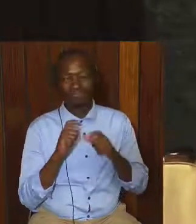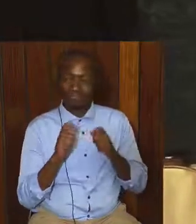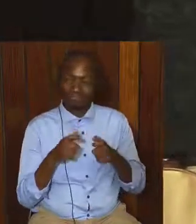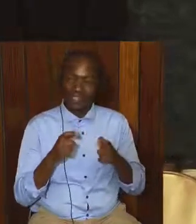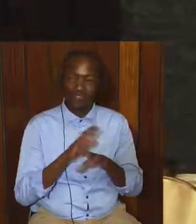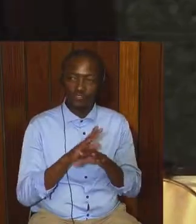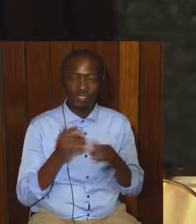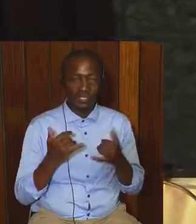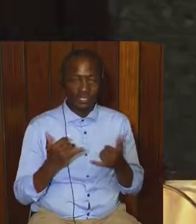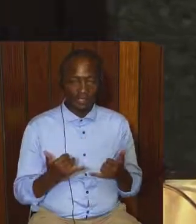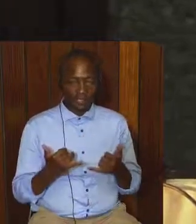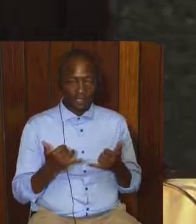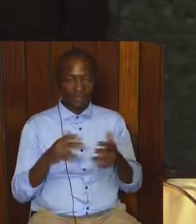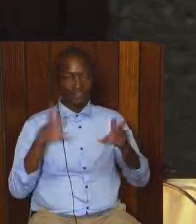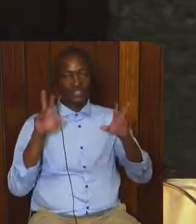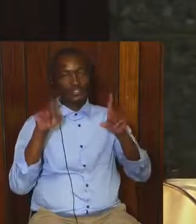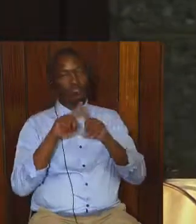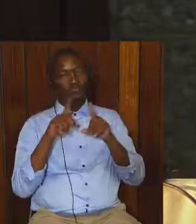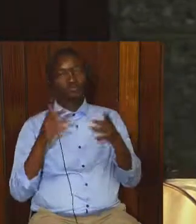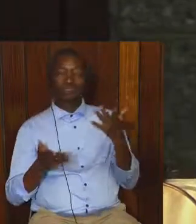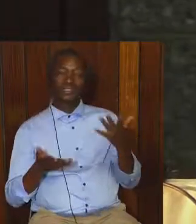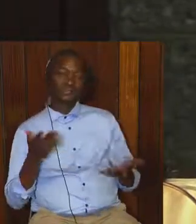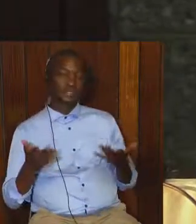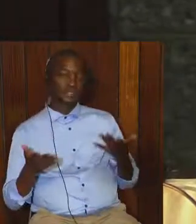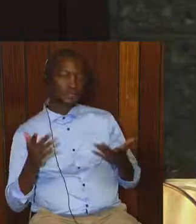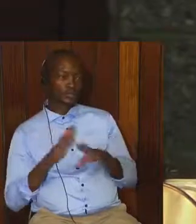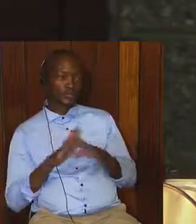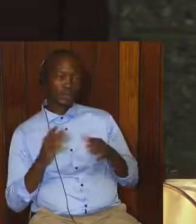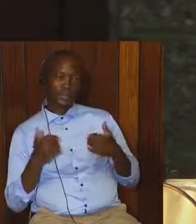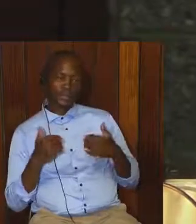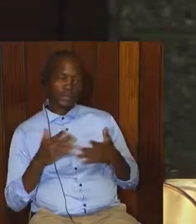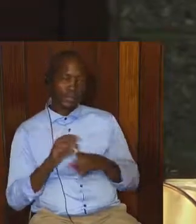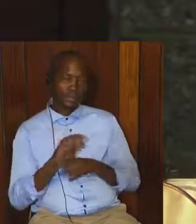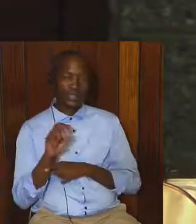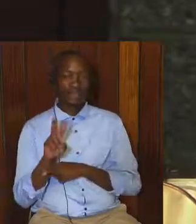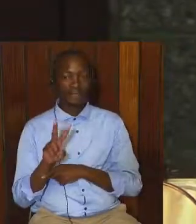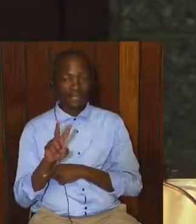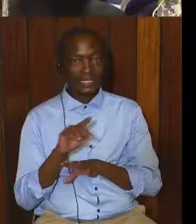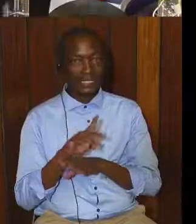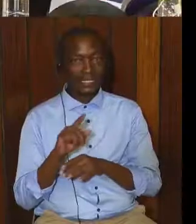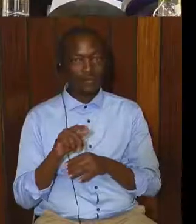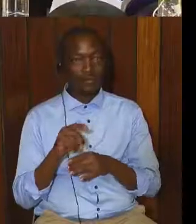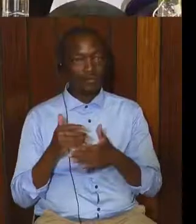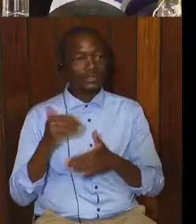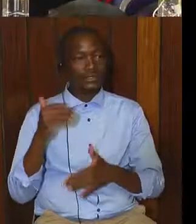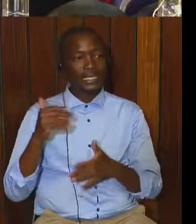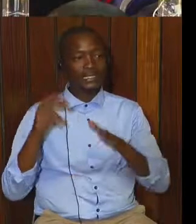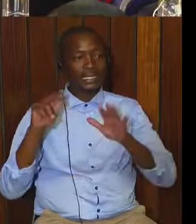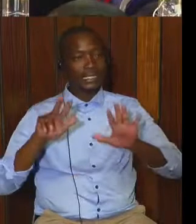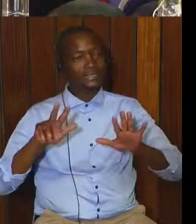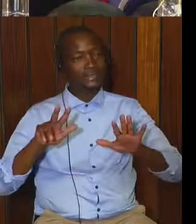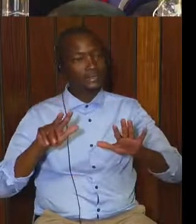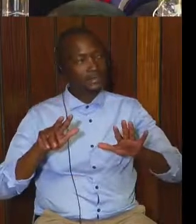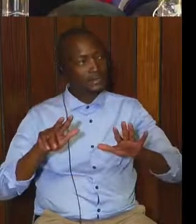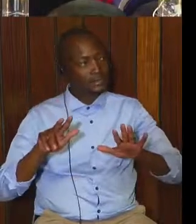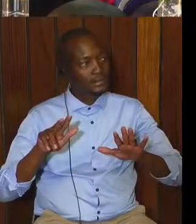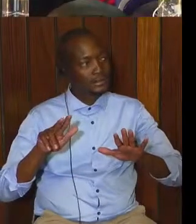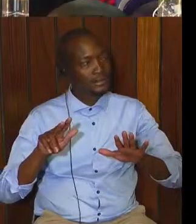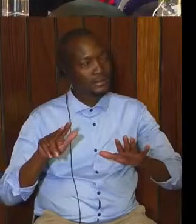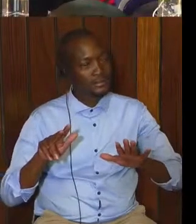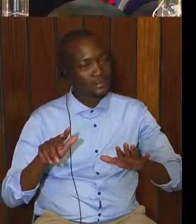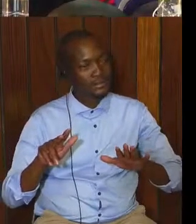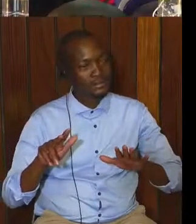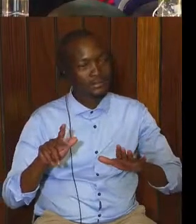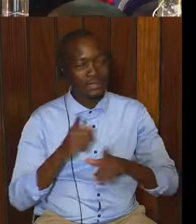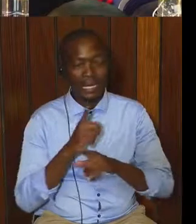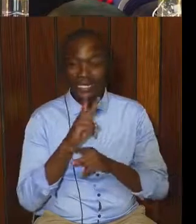of the current issues. Maybe we should go to, if we start with Vereeniging, we go to slide 8. Yeah, I see slide 8 is on